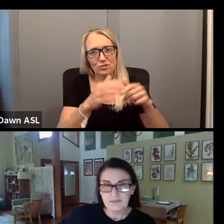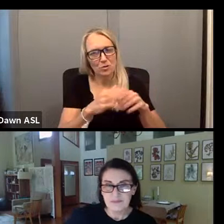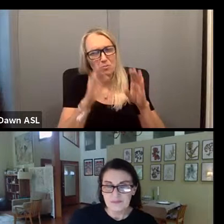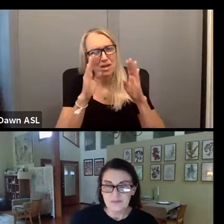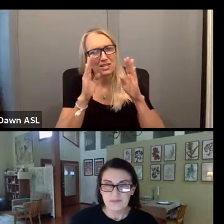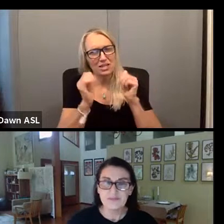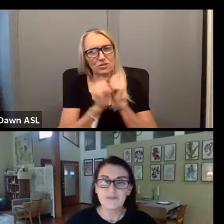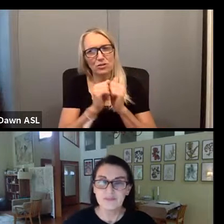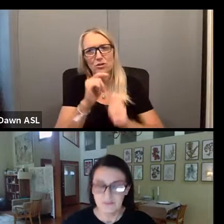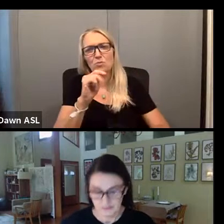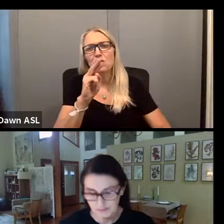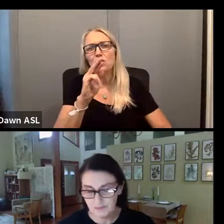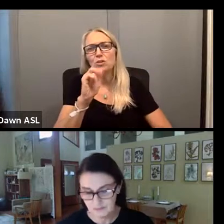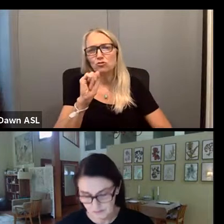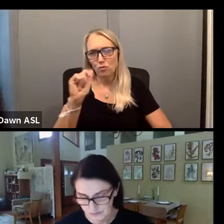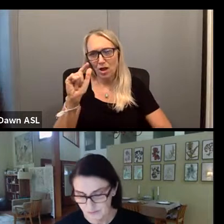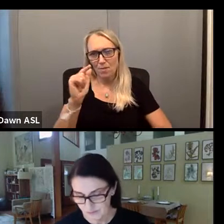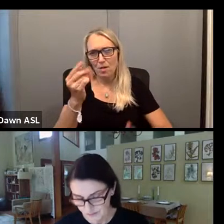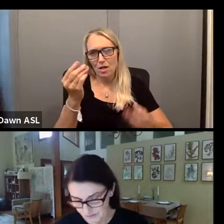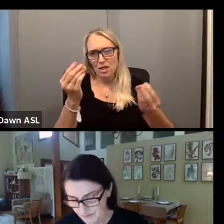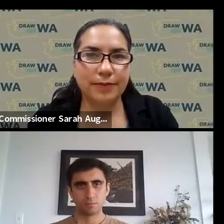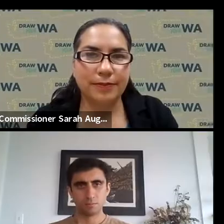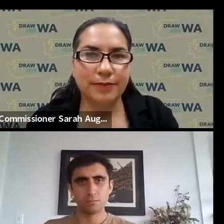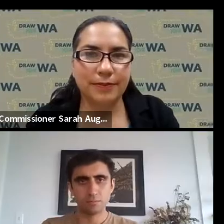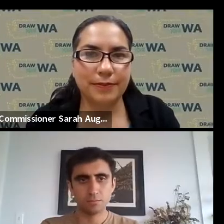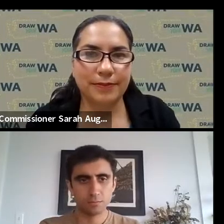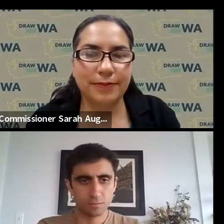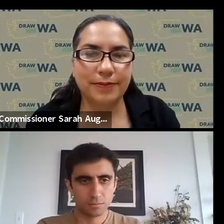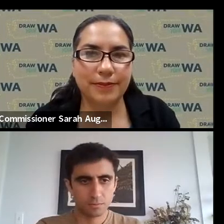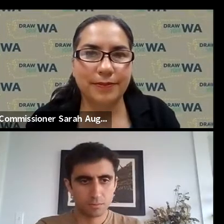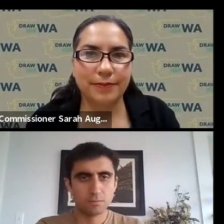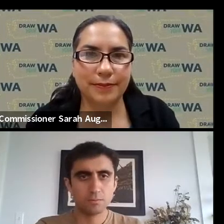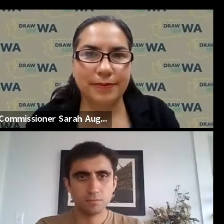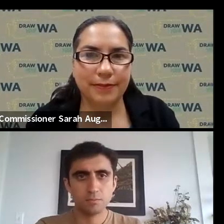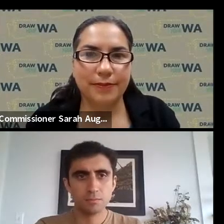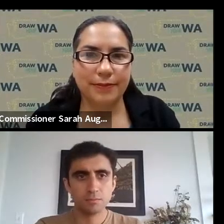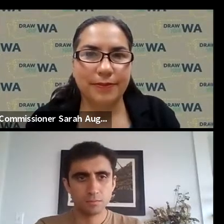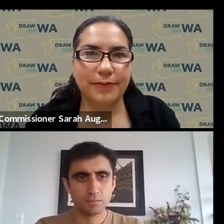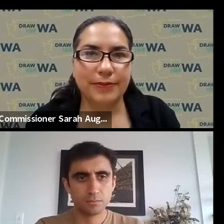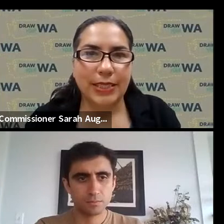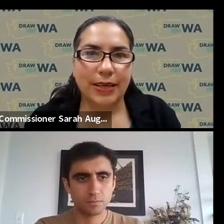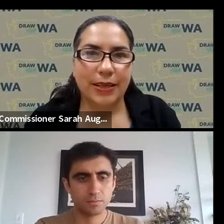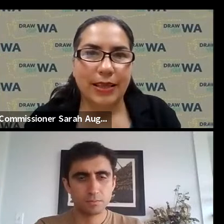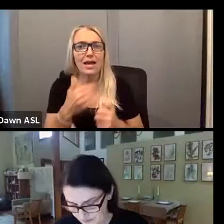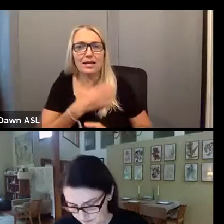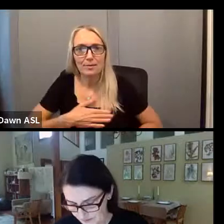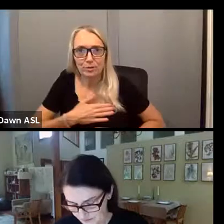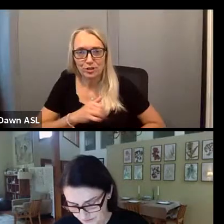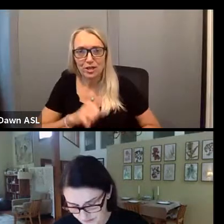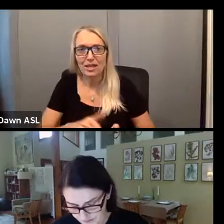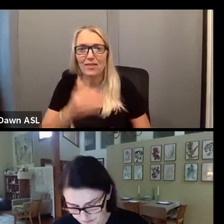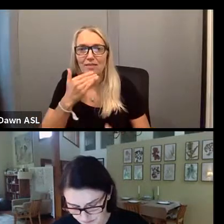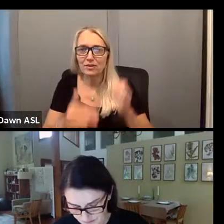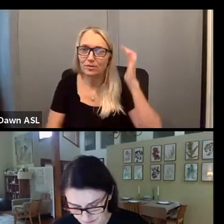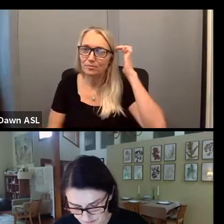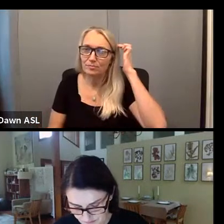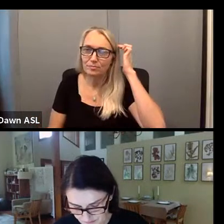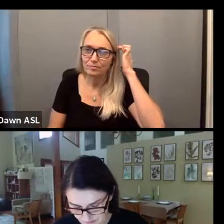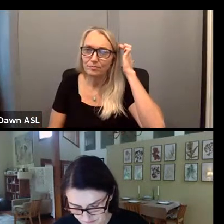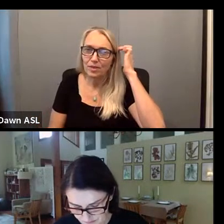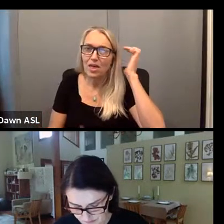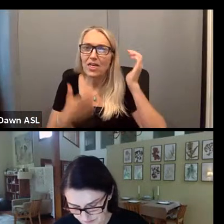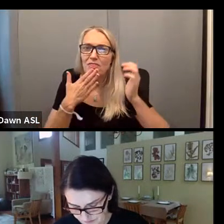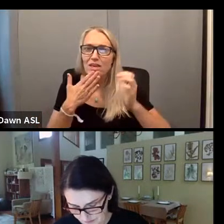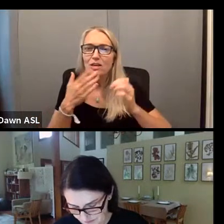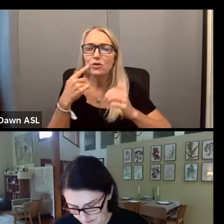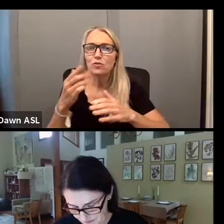to the tribal lands. That's all I have to say, and I appreciate it. Thank you. Thanks very much for taking the time